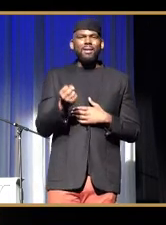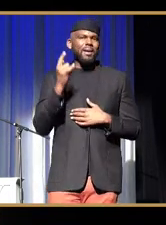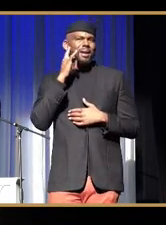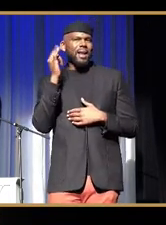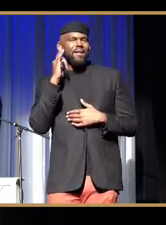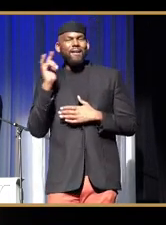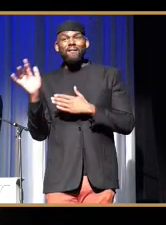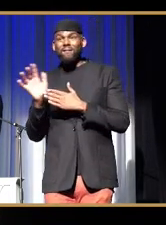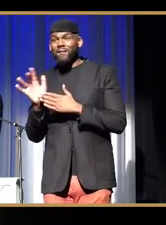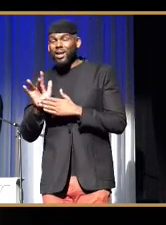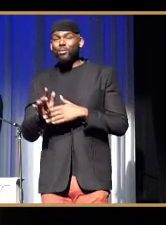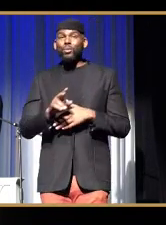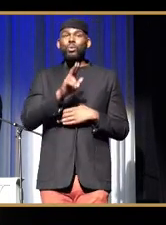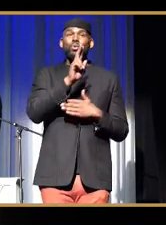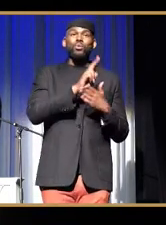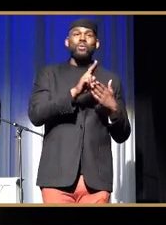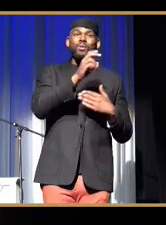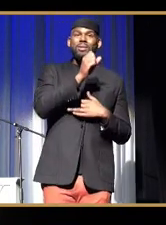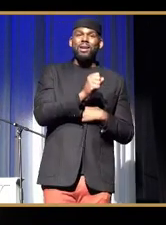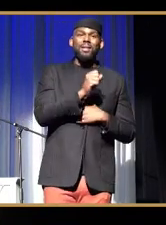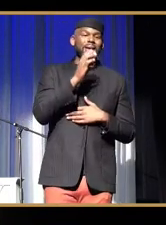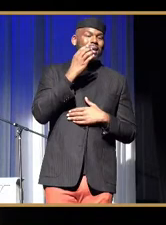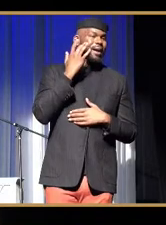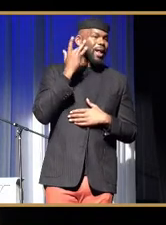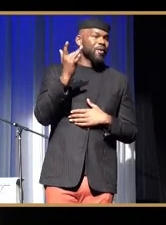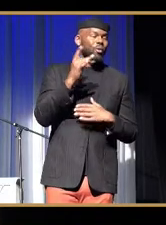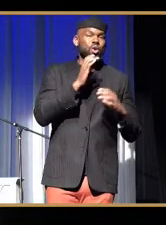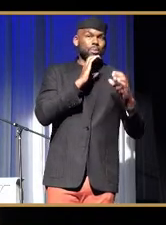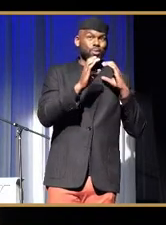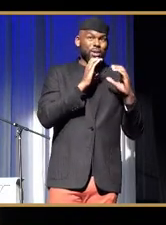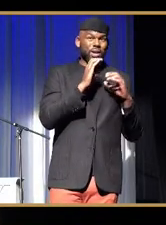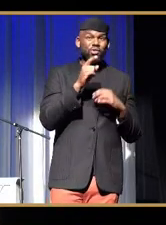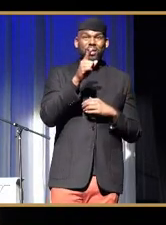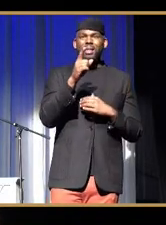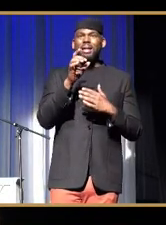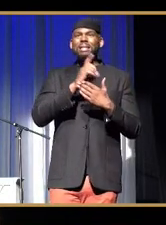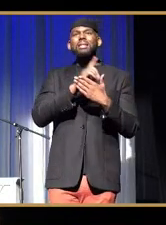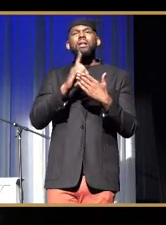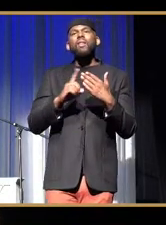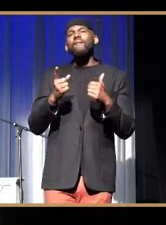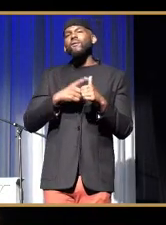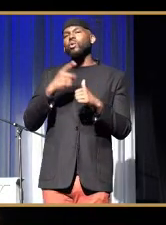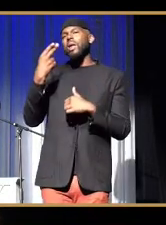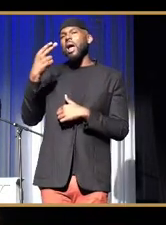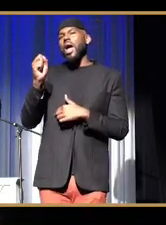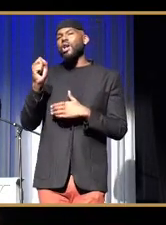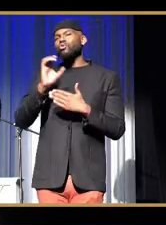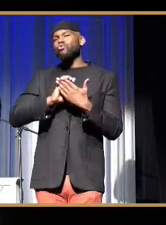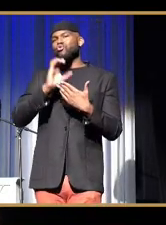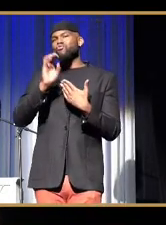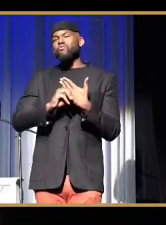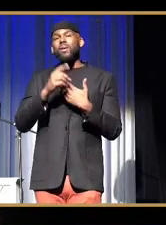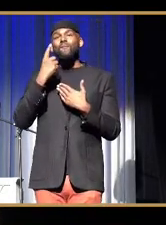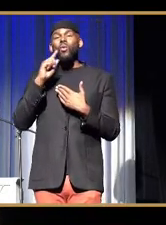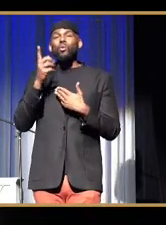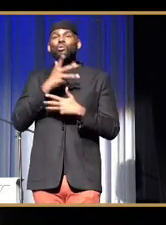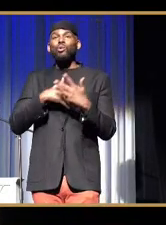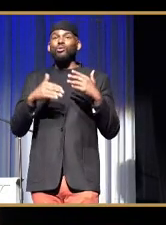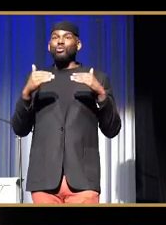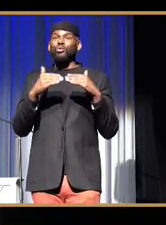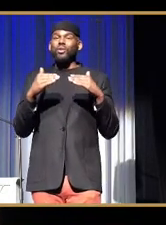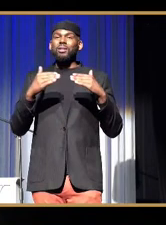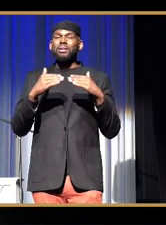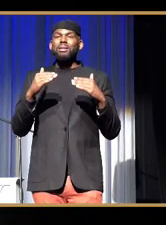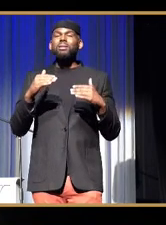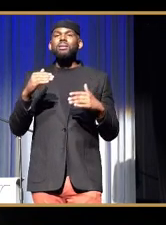Film, UCLA School of Education, and they designed the nation's first high school curriculum for social justice filmmaking in Los